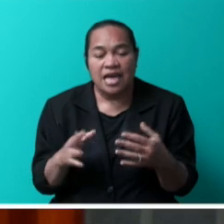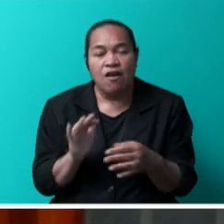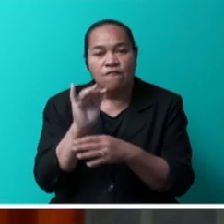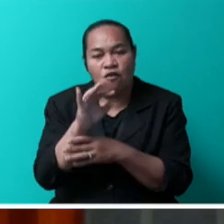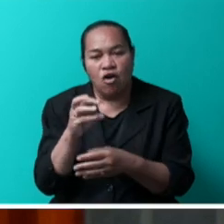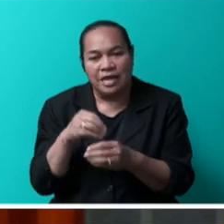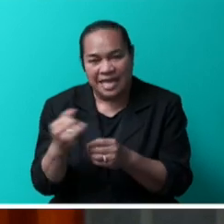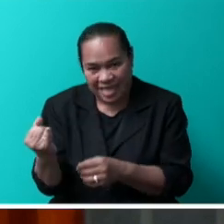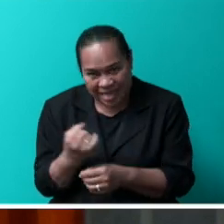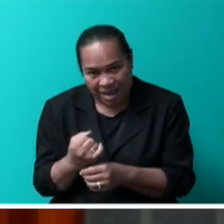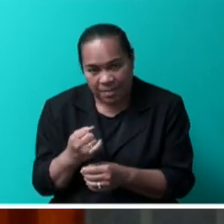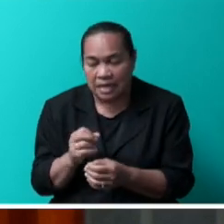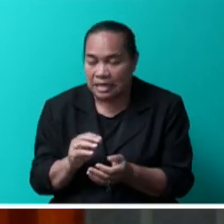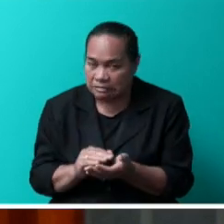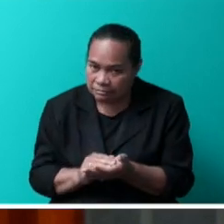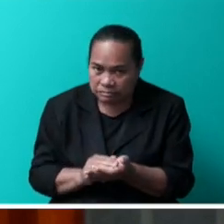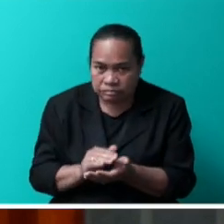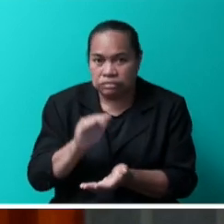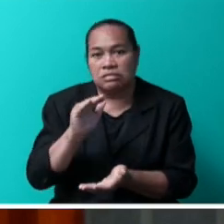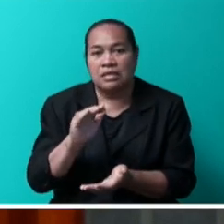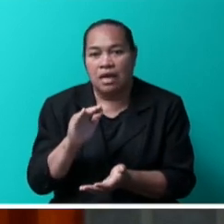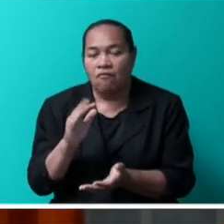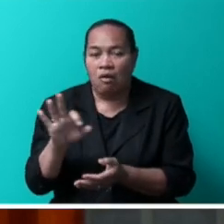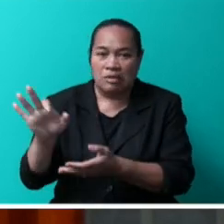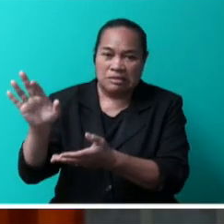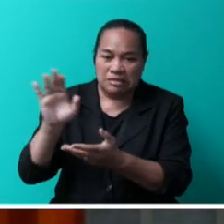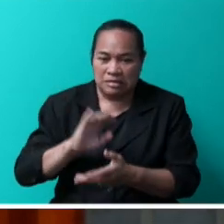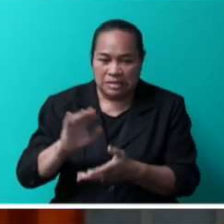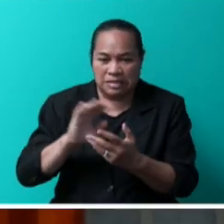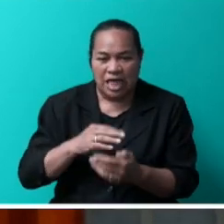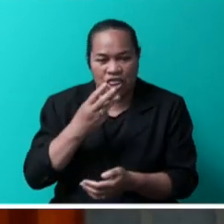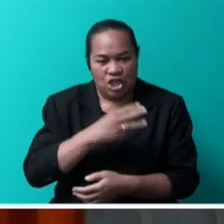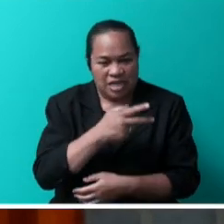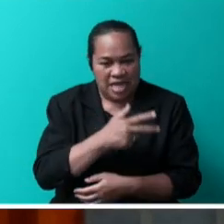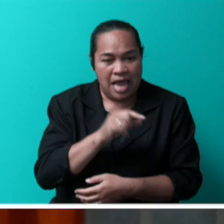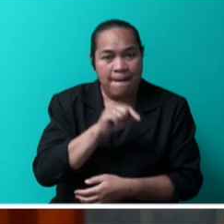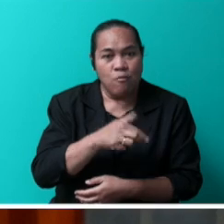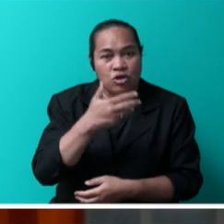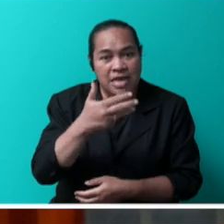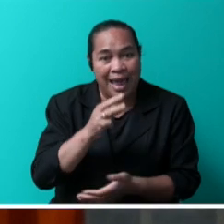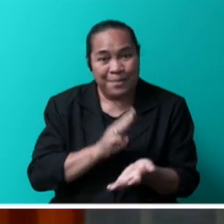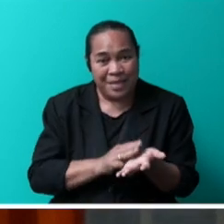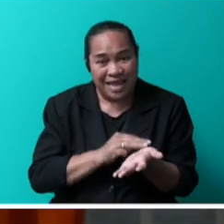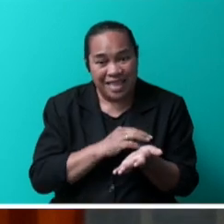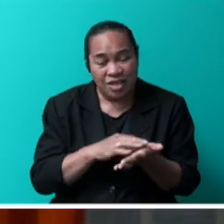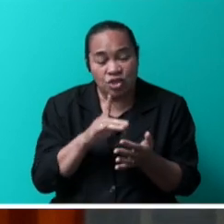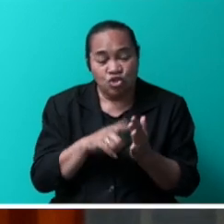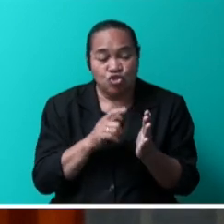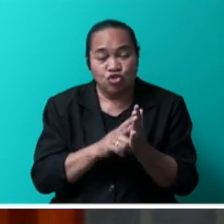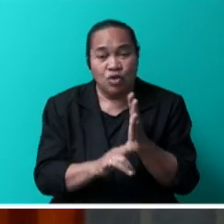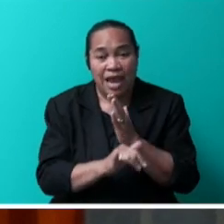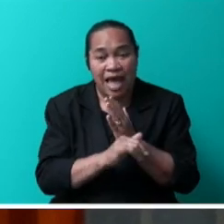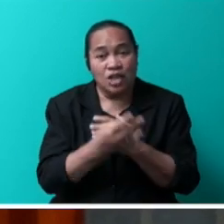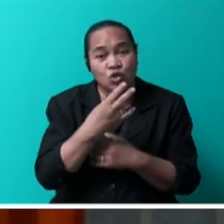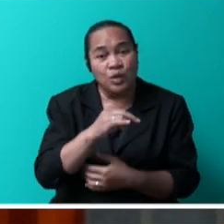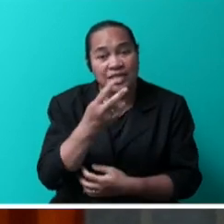increased substantially from around 38.9 million in July